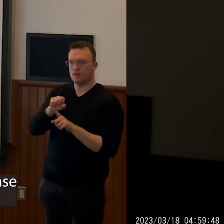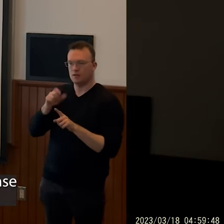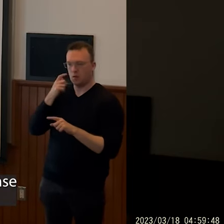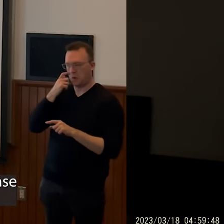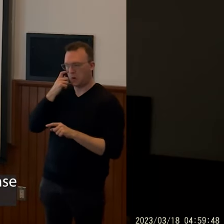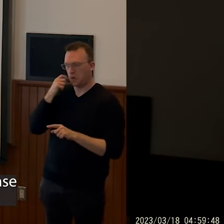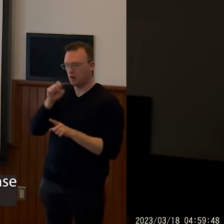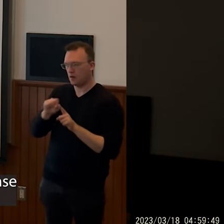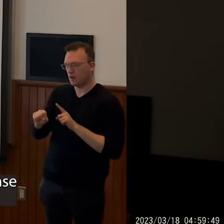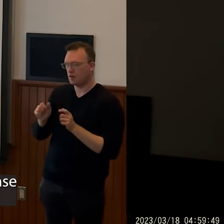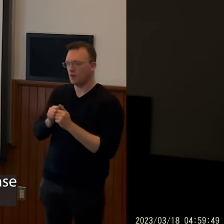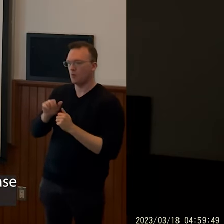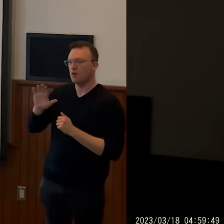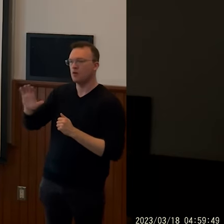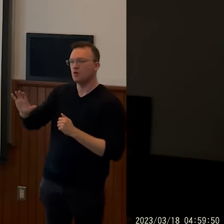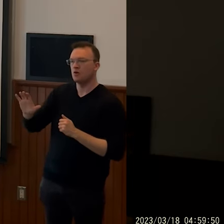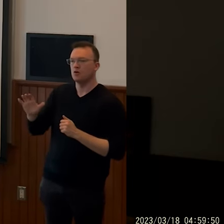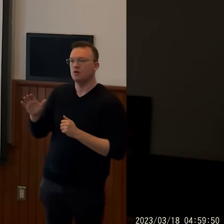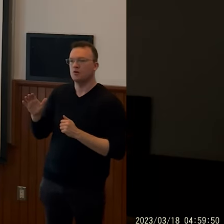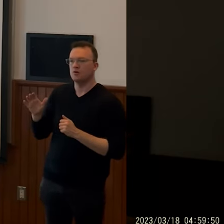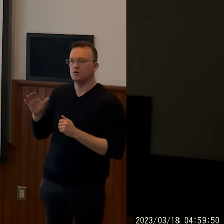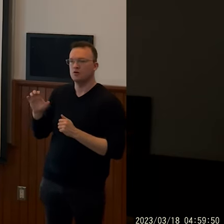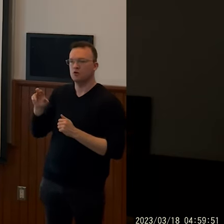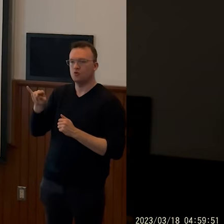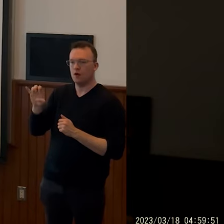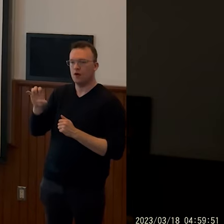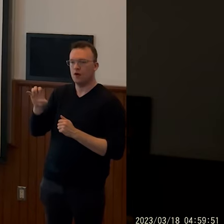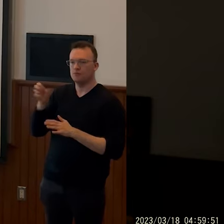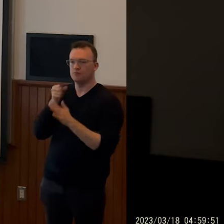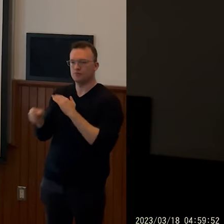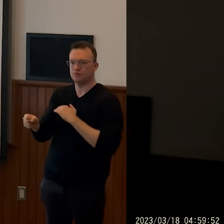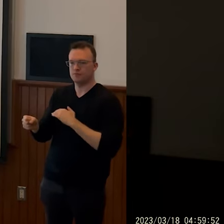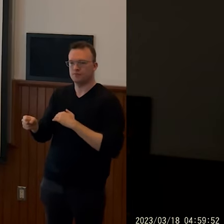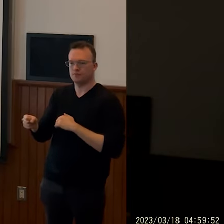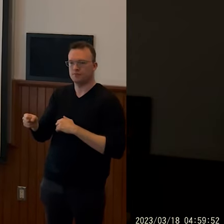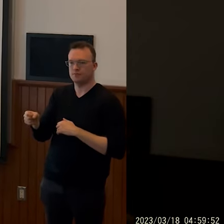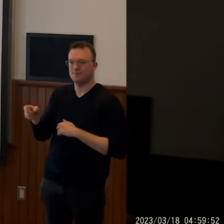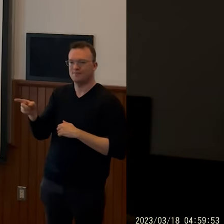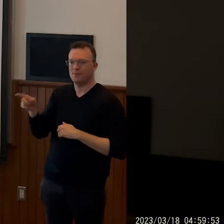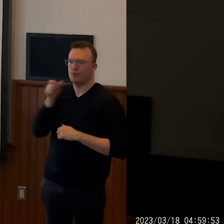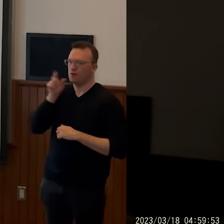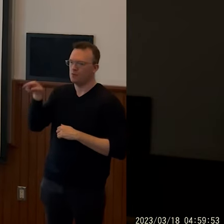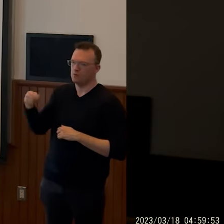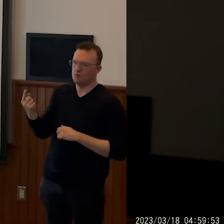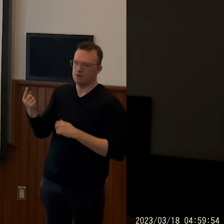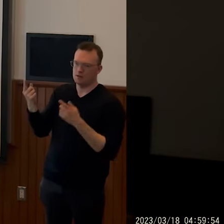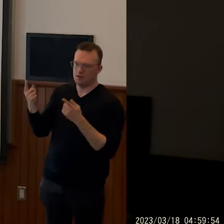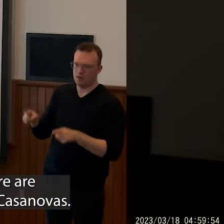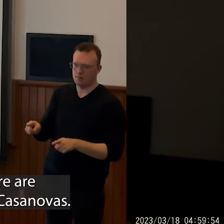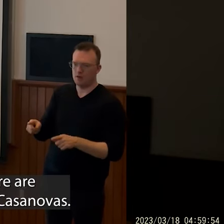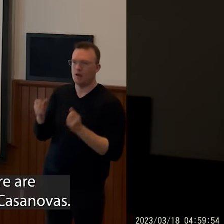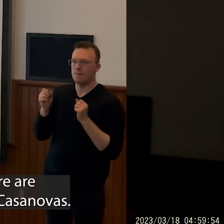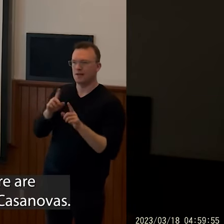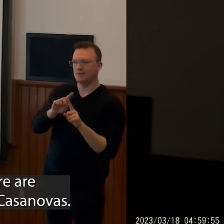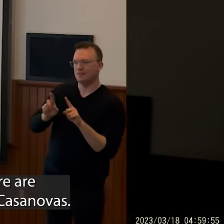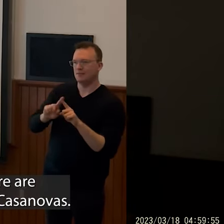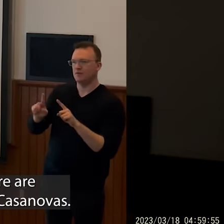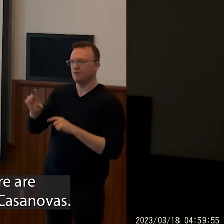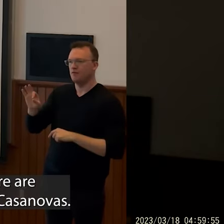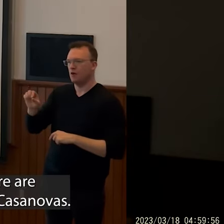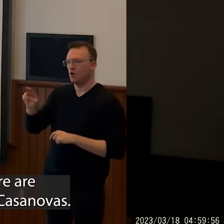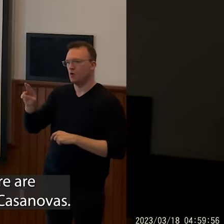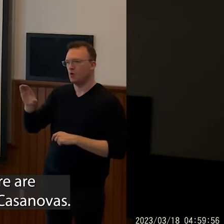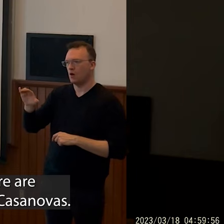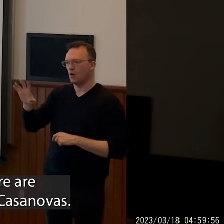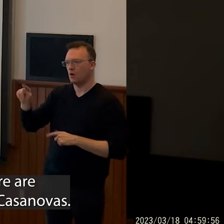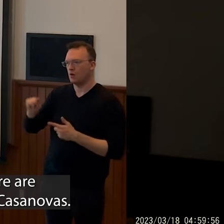any of these cases, because of their crime, as they are being imprisoned, it's not a single case. There are many more Foucaults, there are